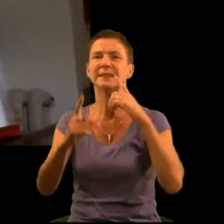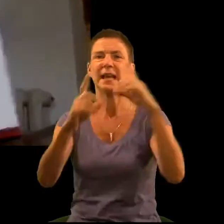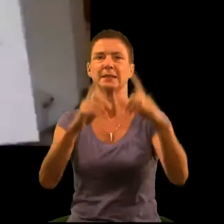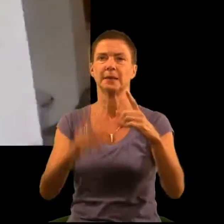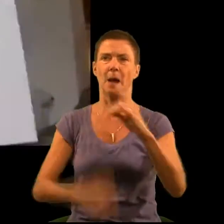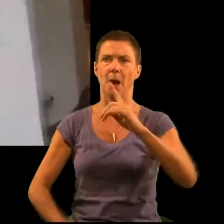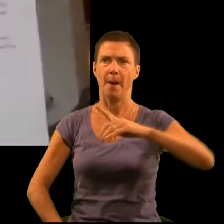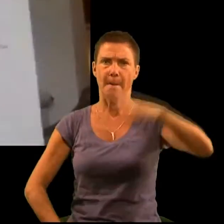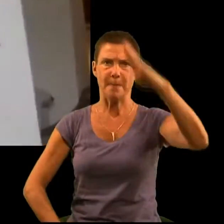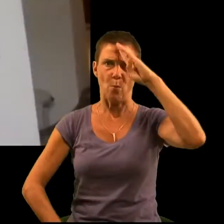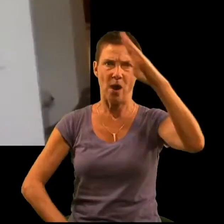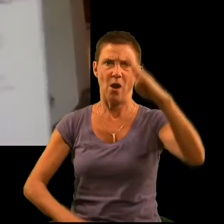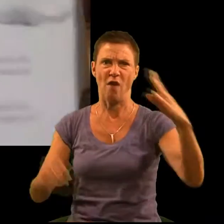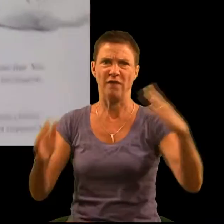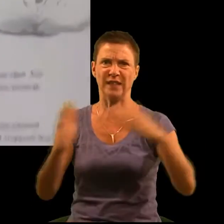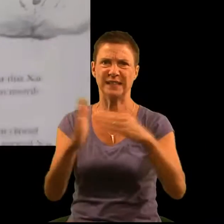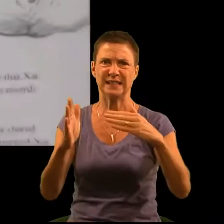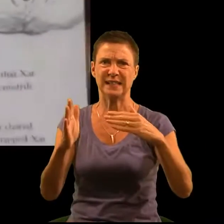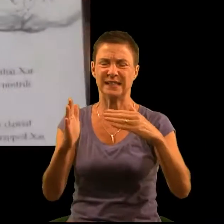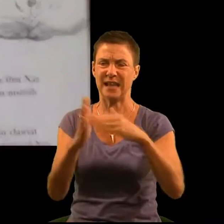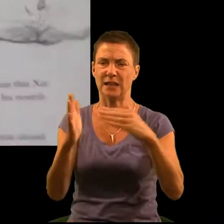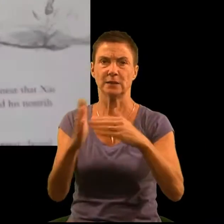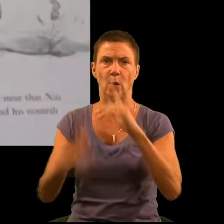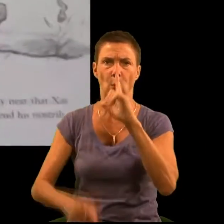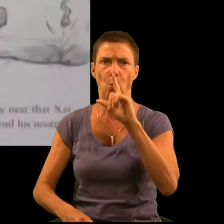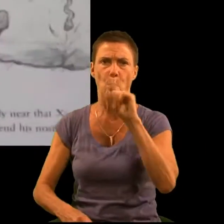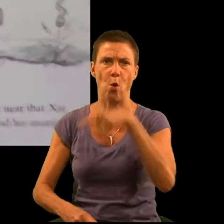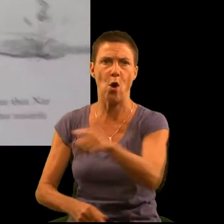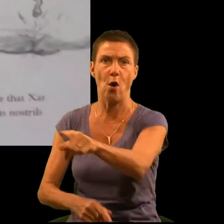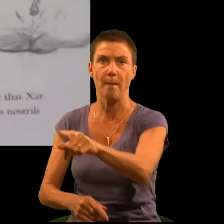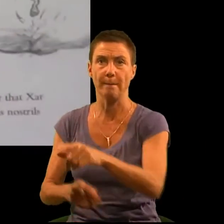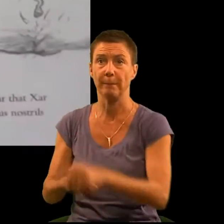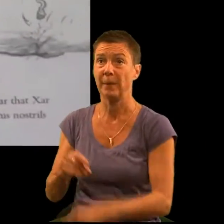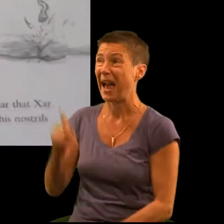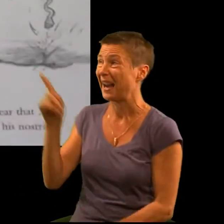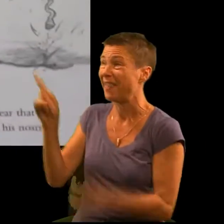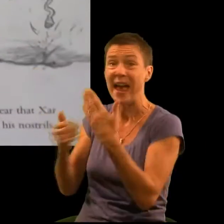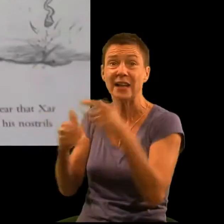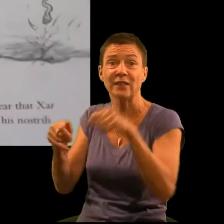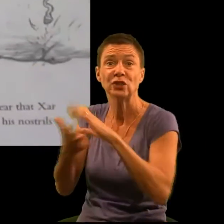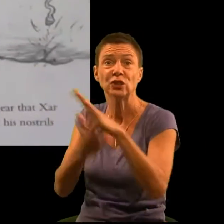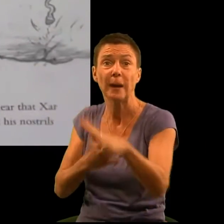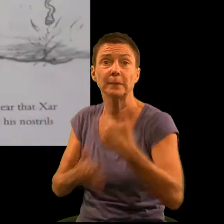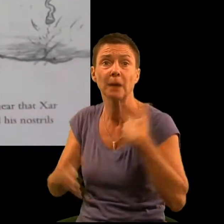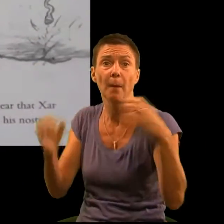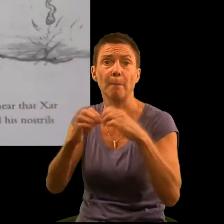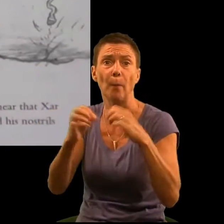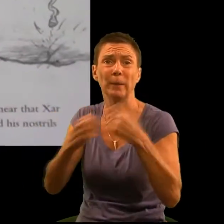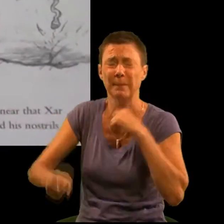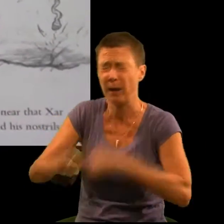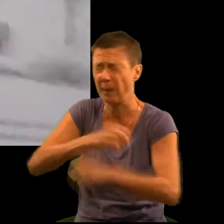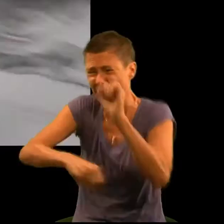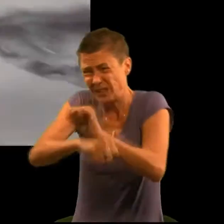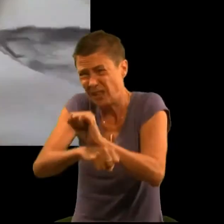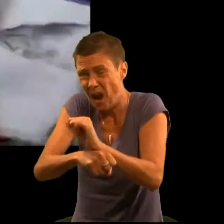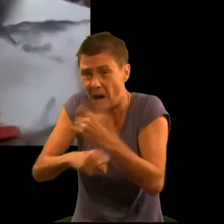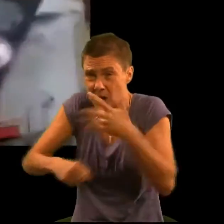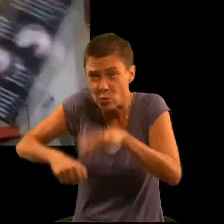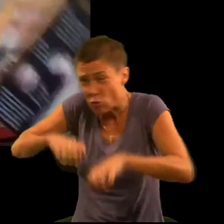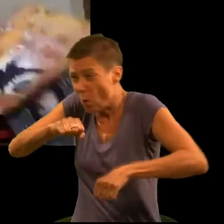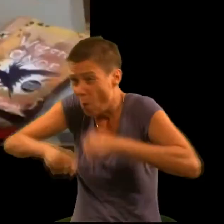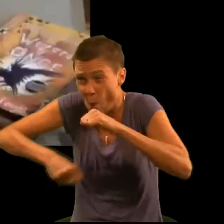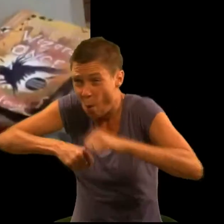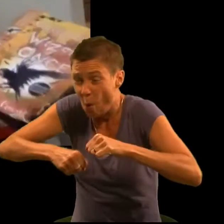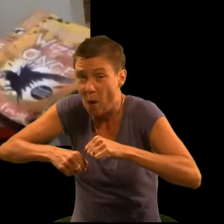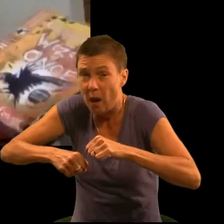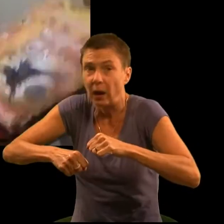chapter ends with Bodkin getting stuck. Can you see? Oh, yeah. Yeah. Which is